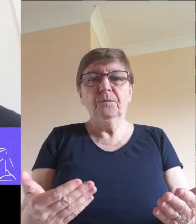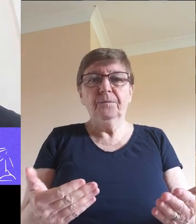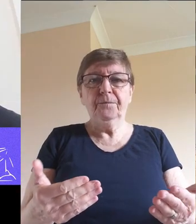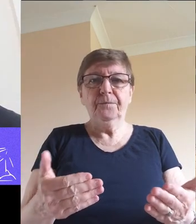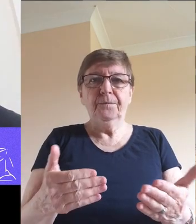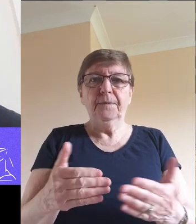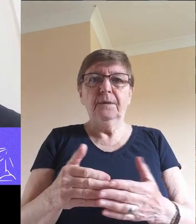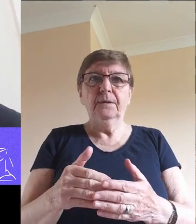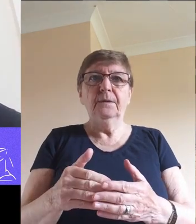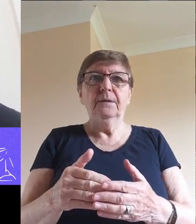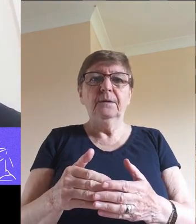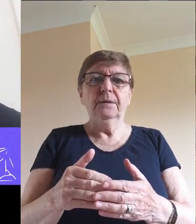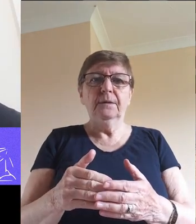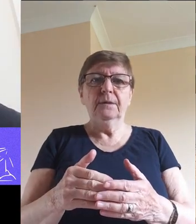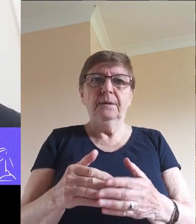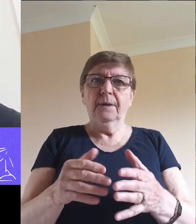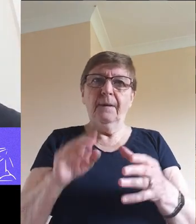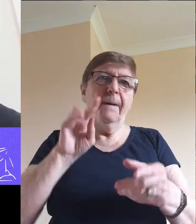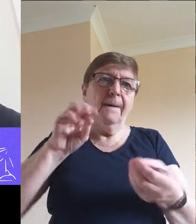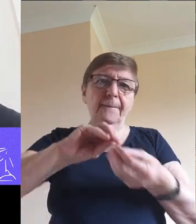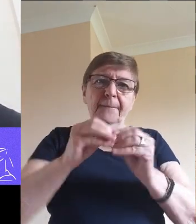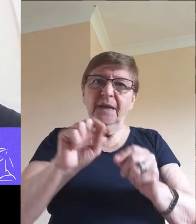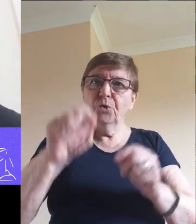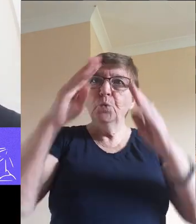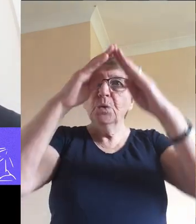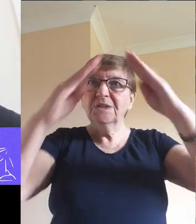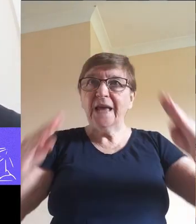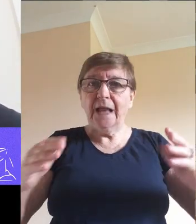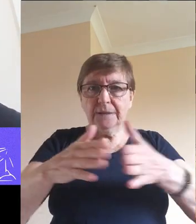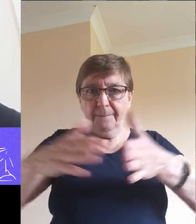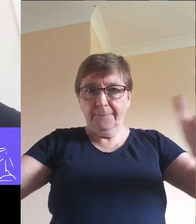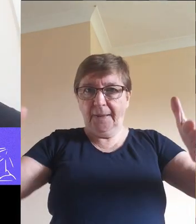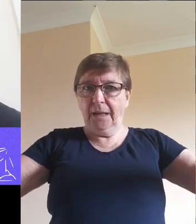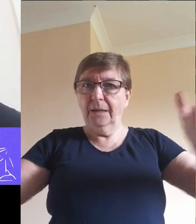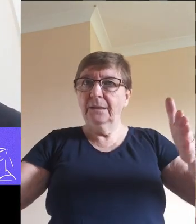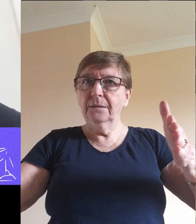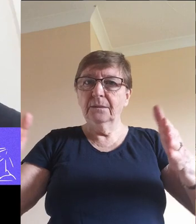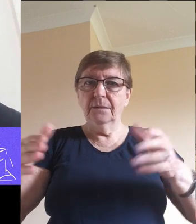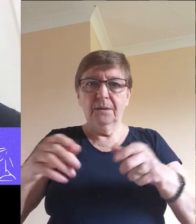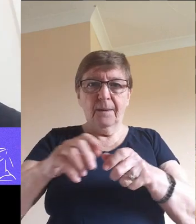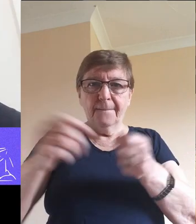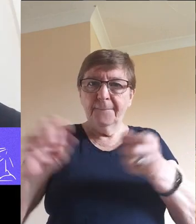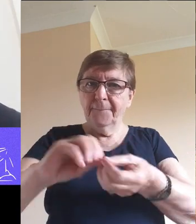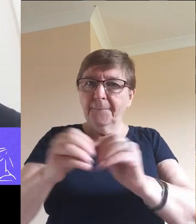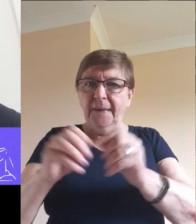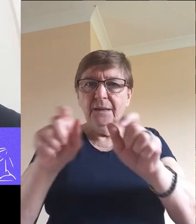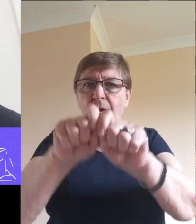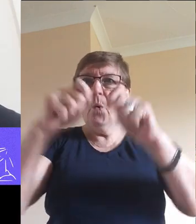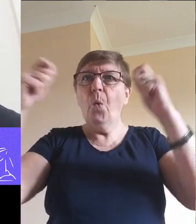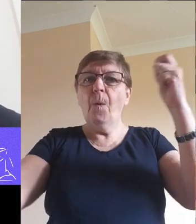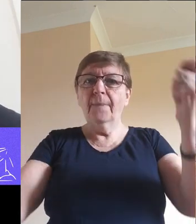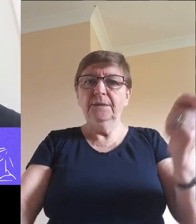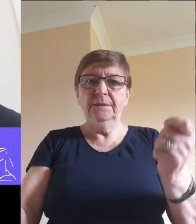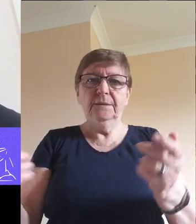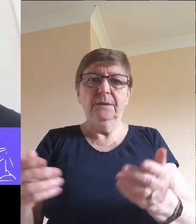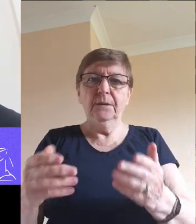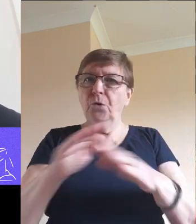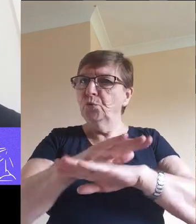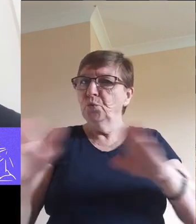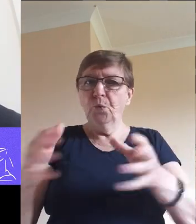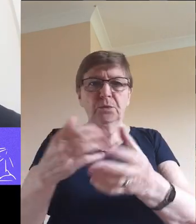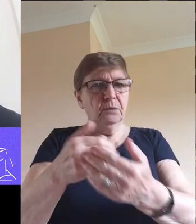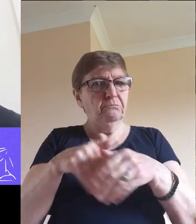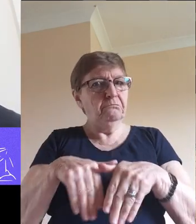Lord. Enlarge the place of your tent. Stretch your tent curtains wide. Do not